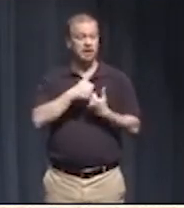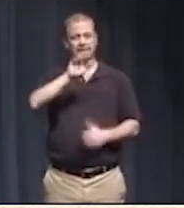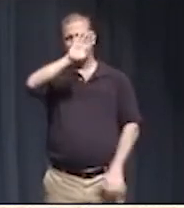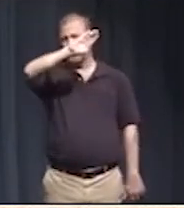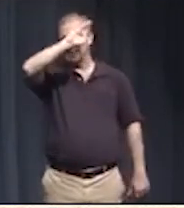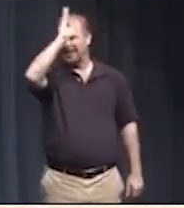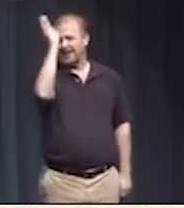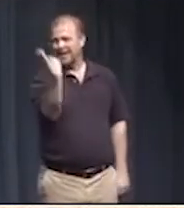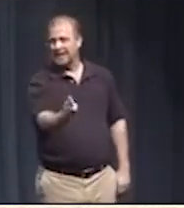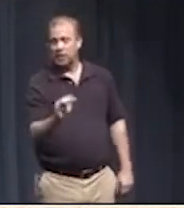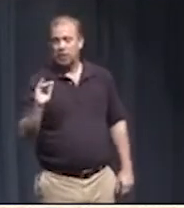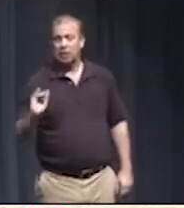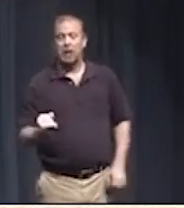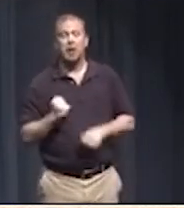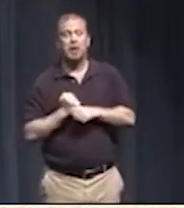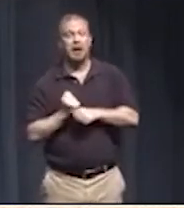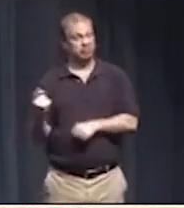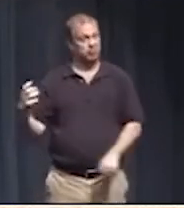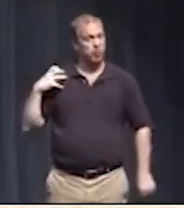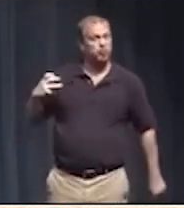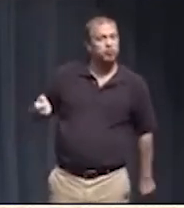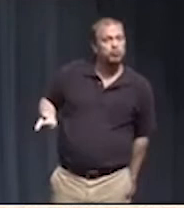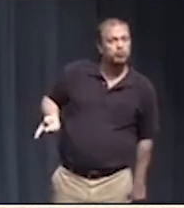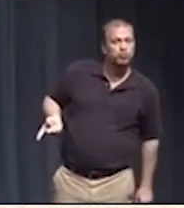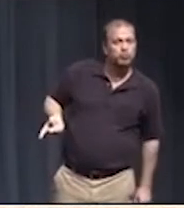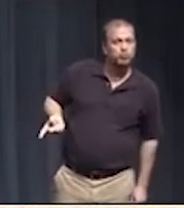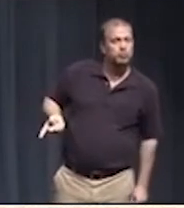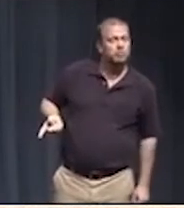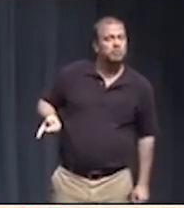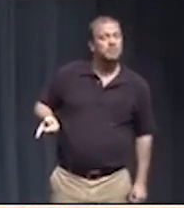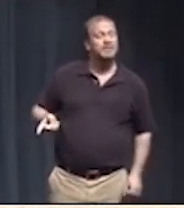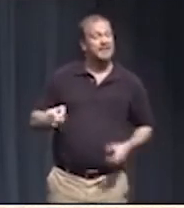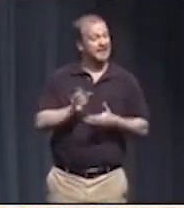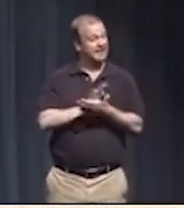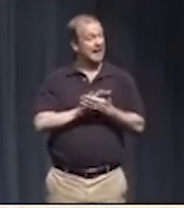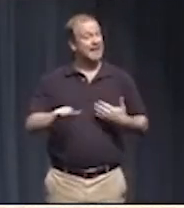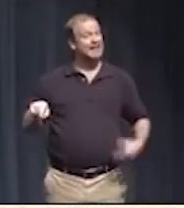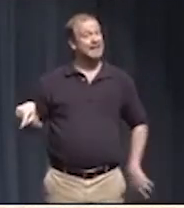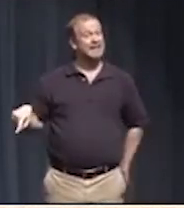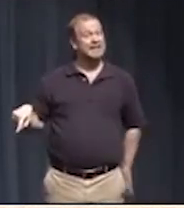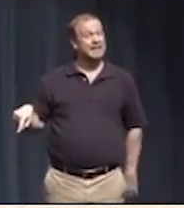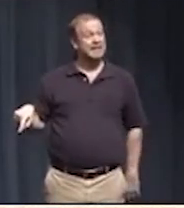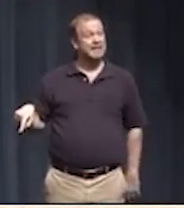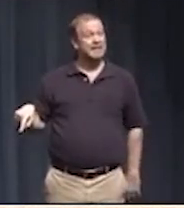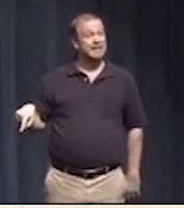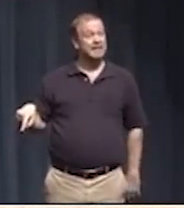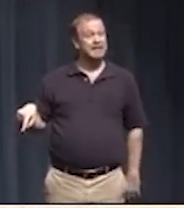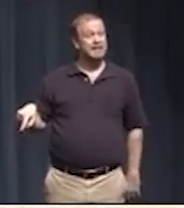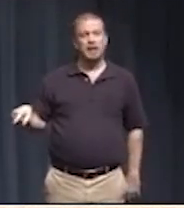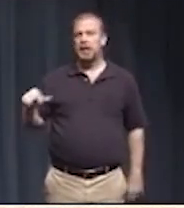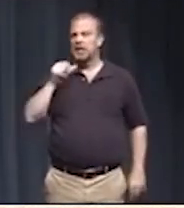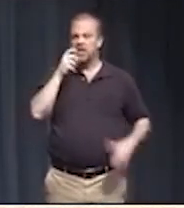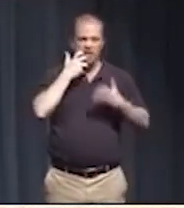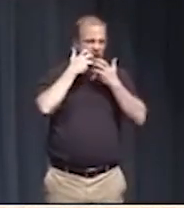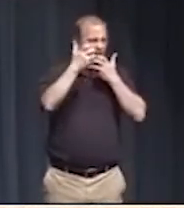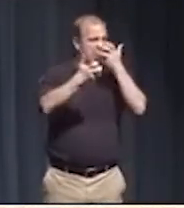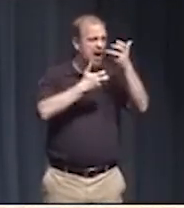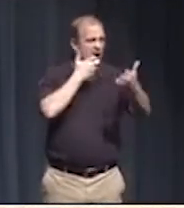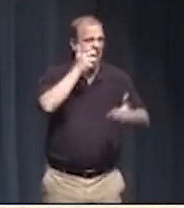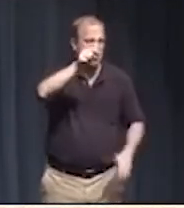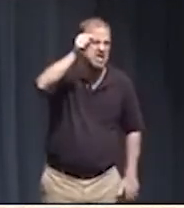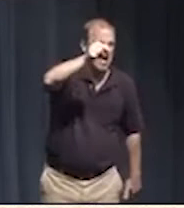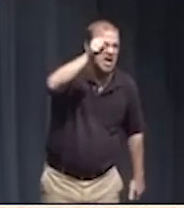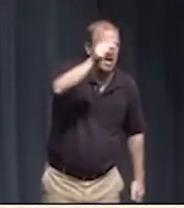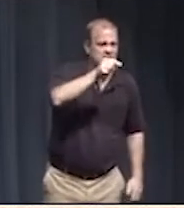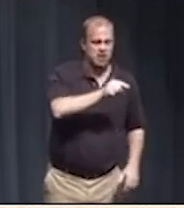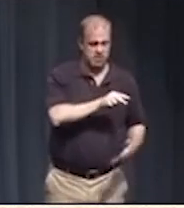In Little League, he coached. And the thing that was nice about that, he was not a screamer. He looked